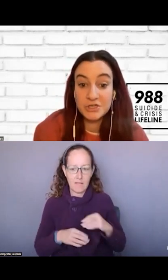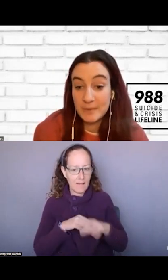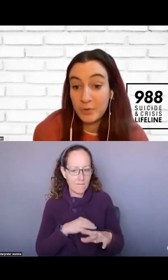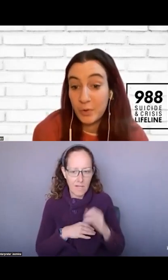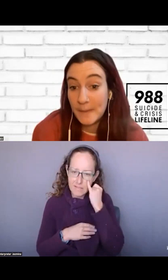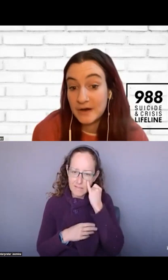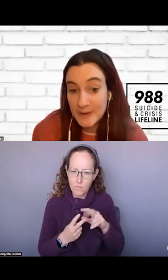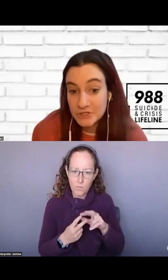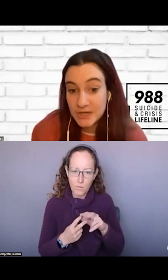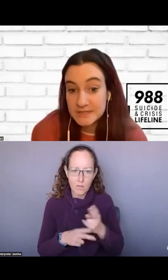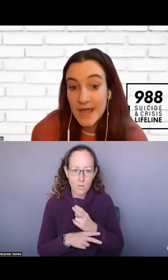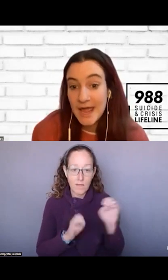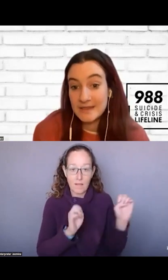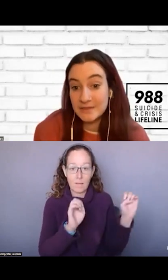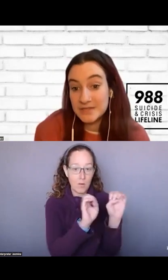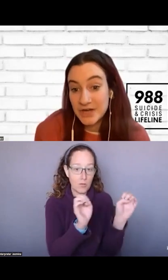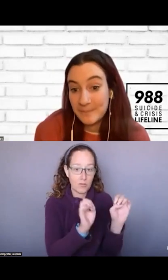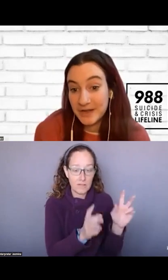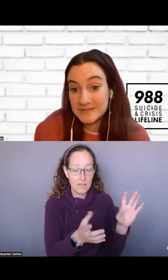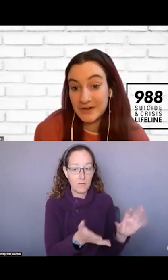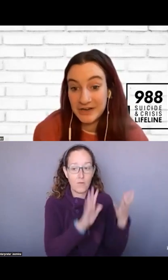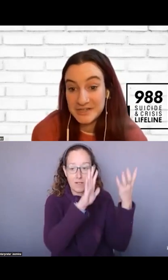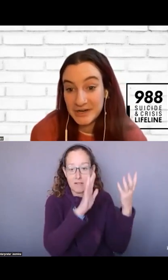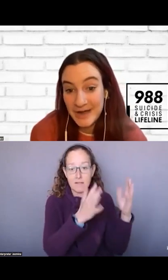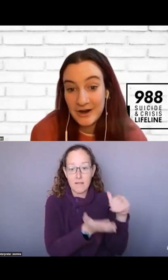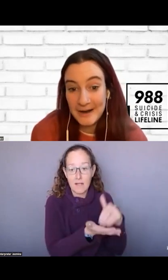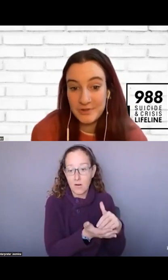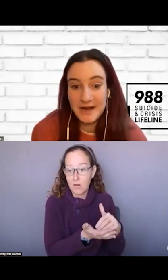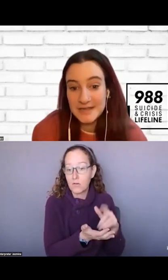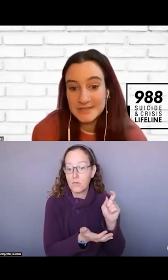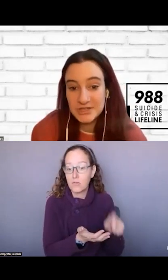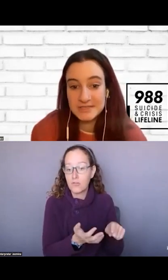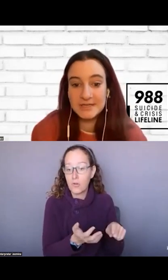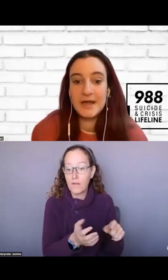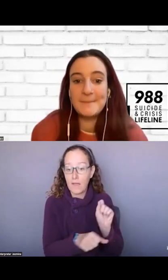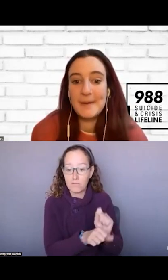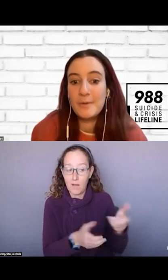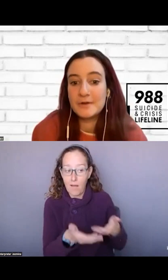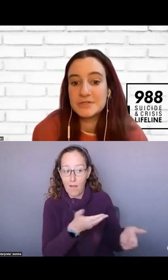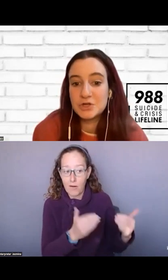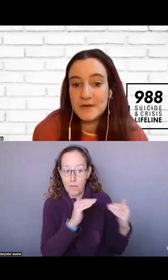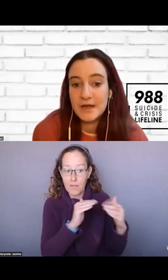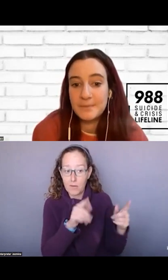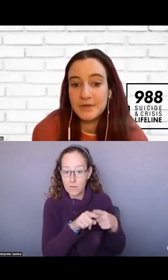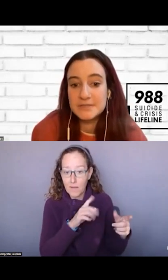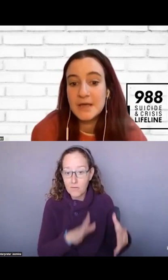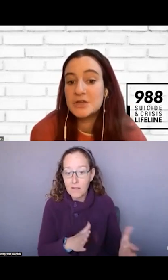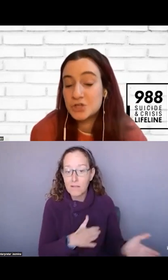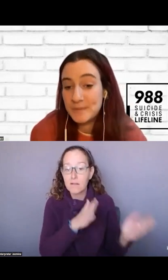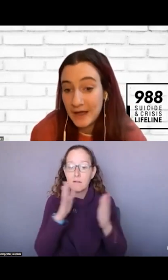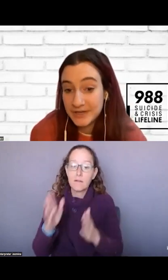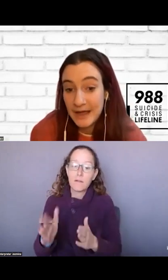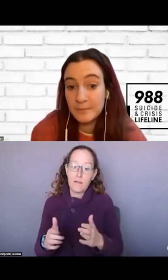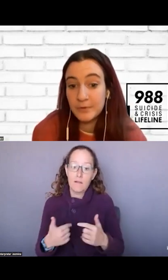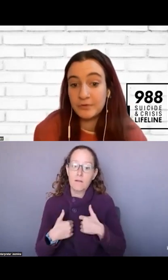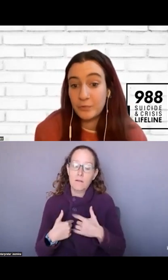whether it should employ peer specialists. And then this topic is very near and dear to my heart, and one that I suggested about whether social media companies should